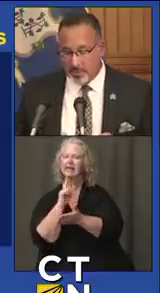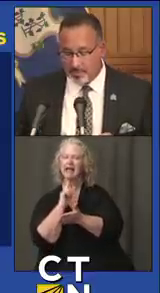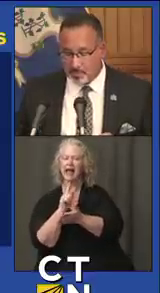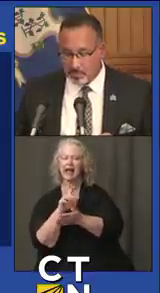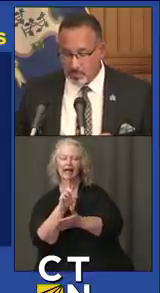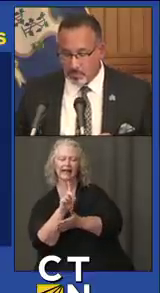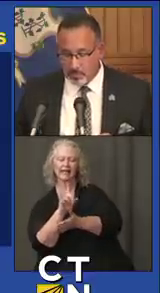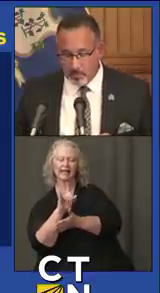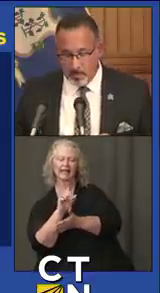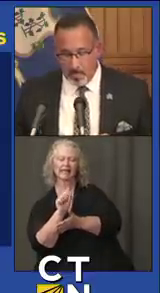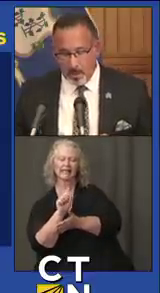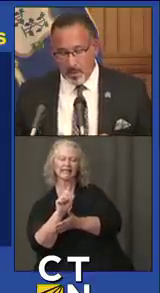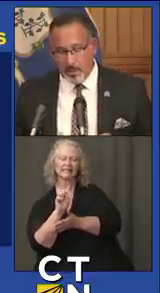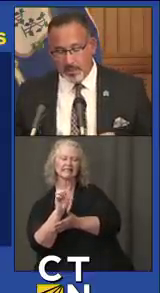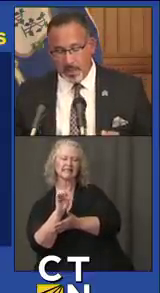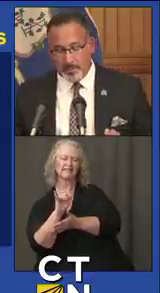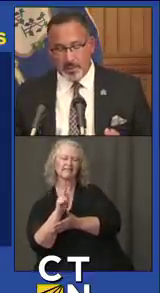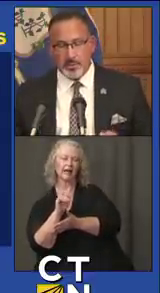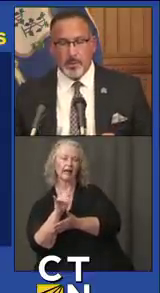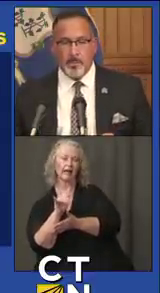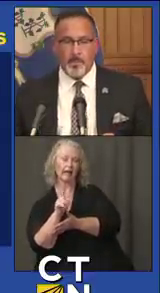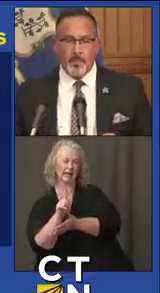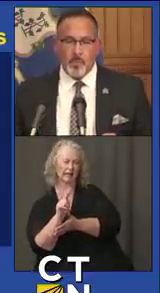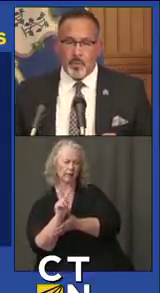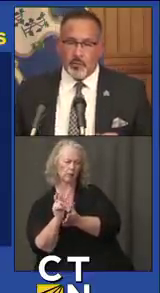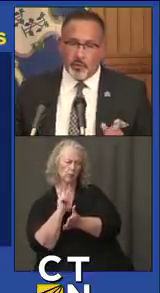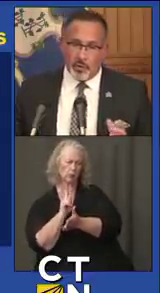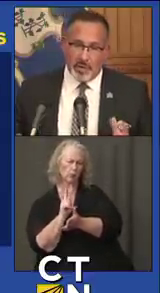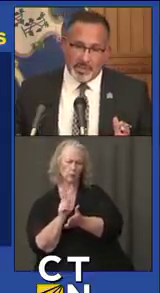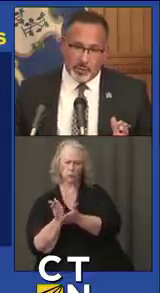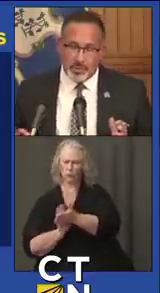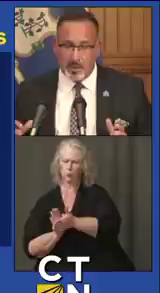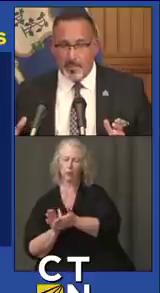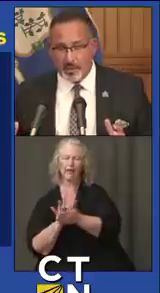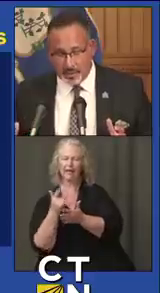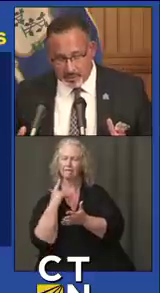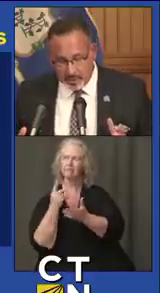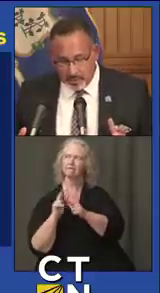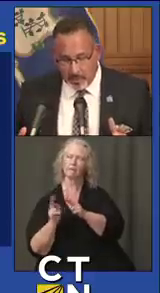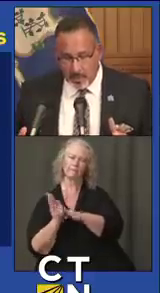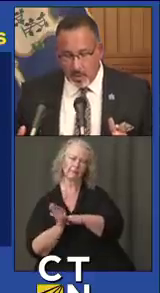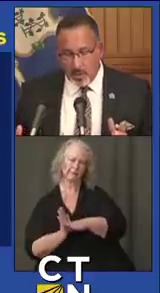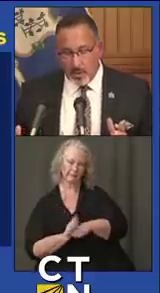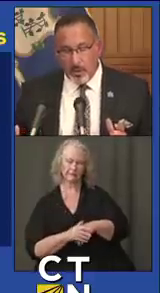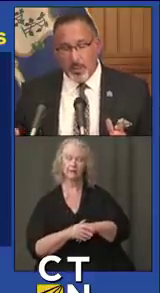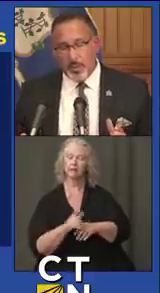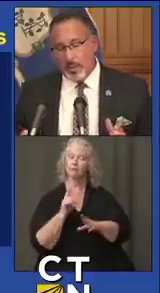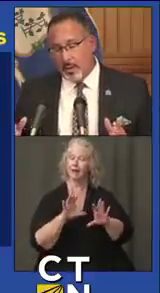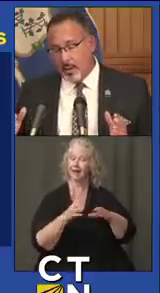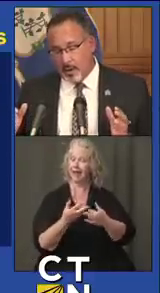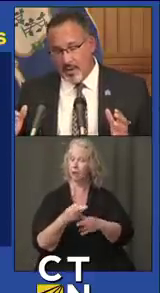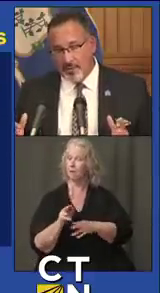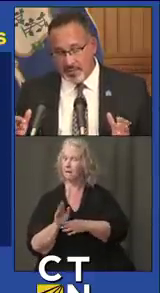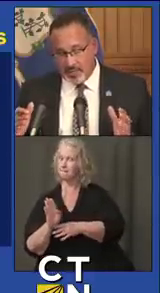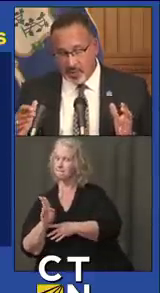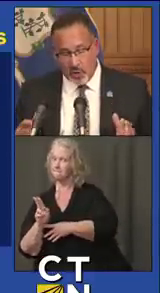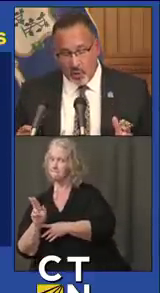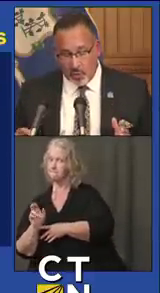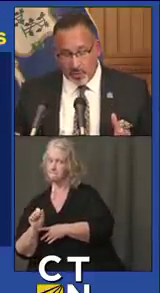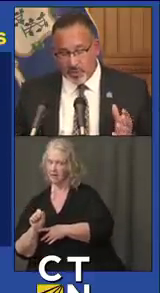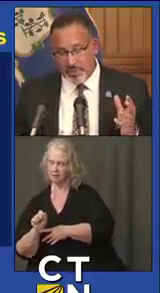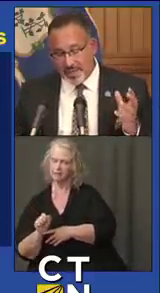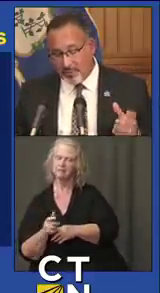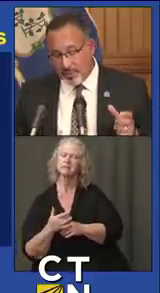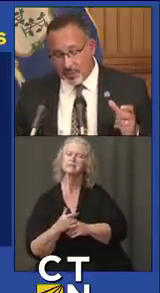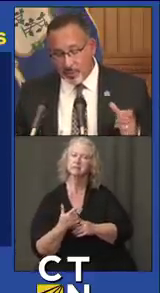traffic. Next slide, please. For the classrooms and the buses, we are emphasizing